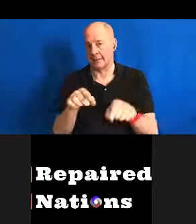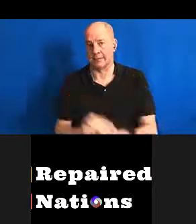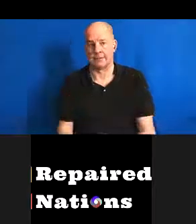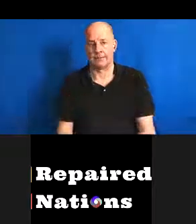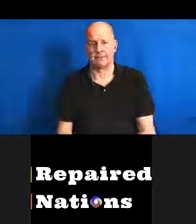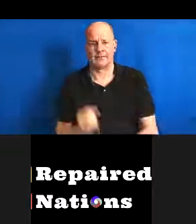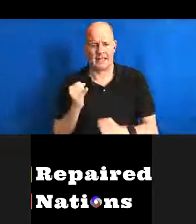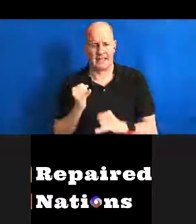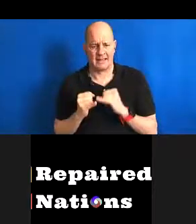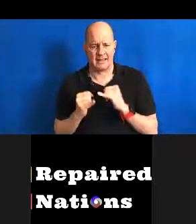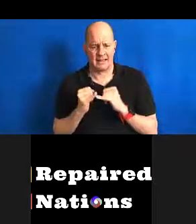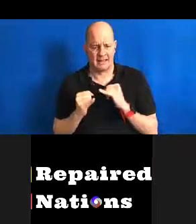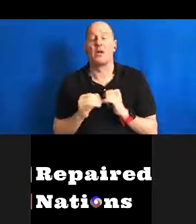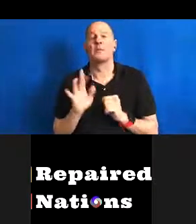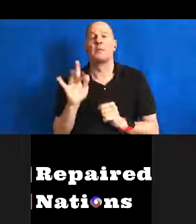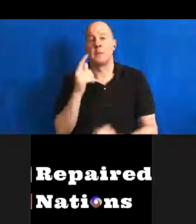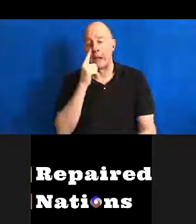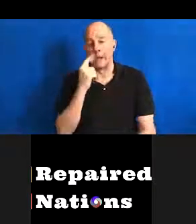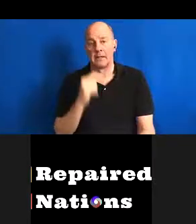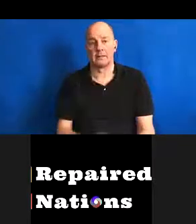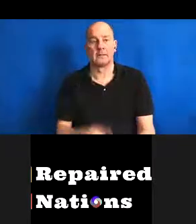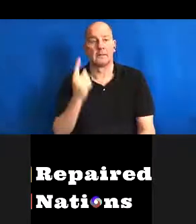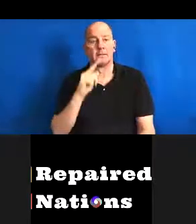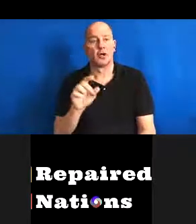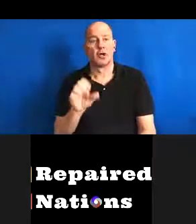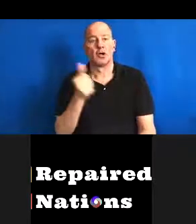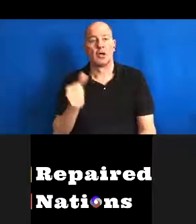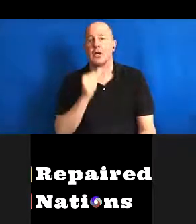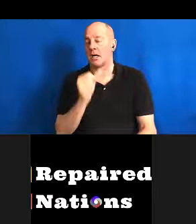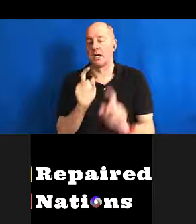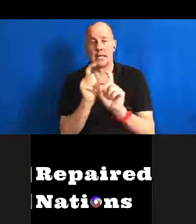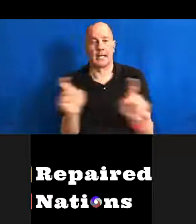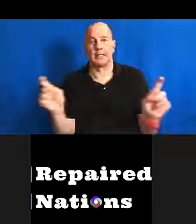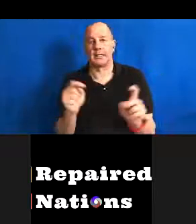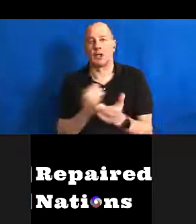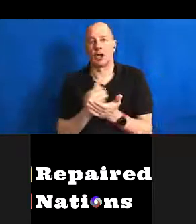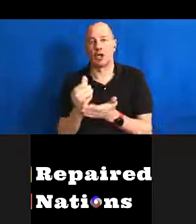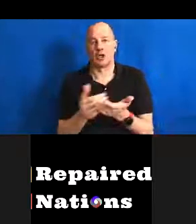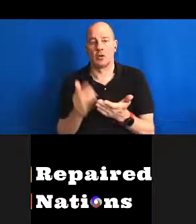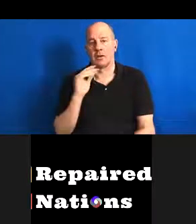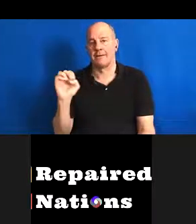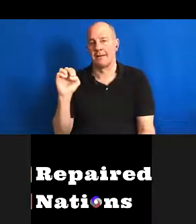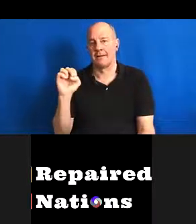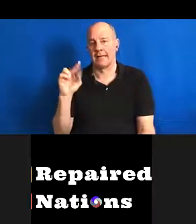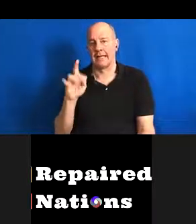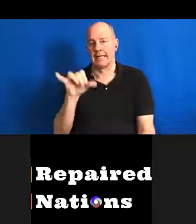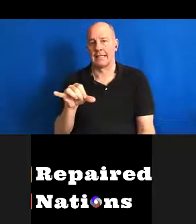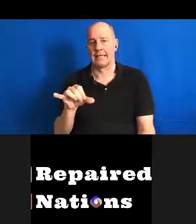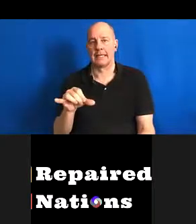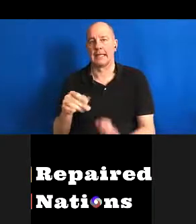Oh, and then for all, for the rest of the unallocated earnings, there'll be an entity level tax on that.